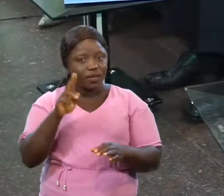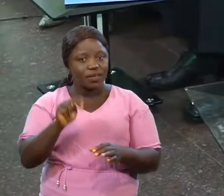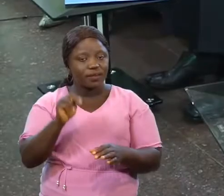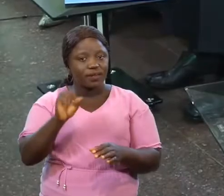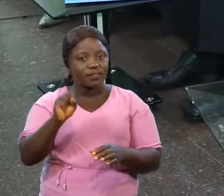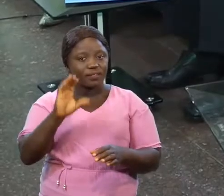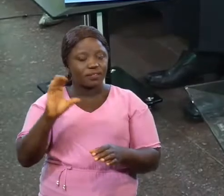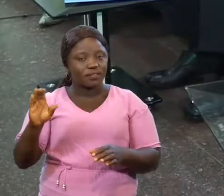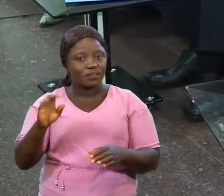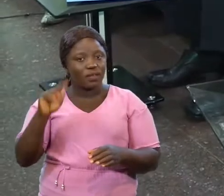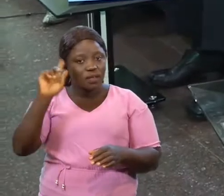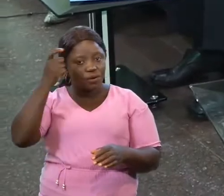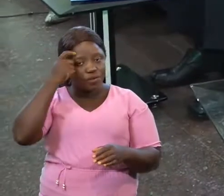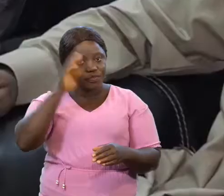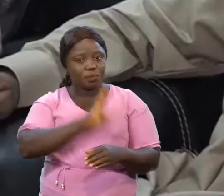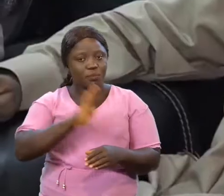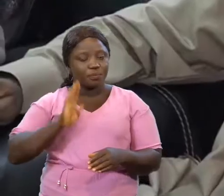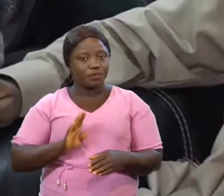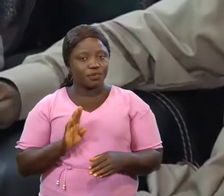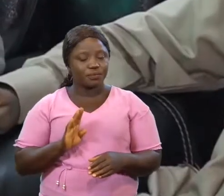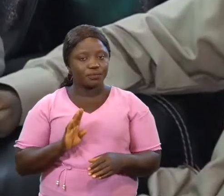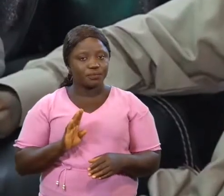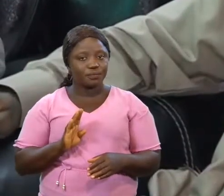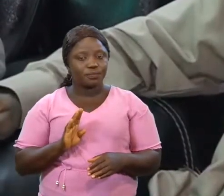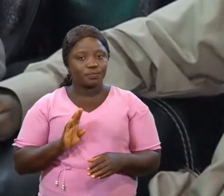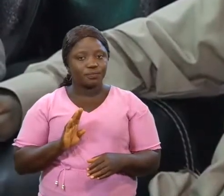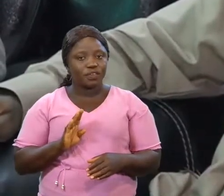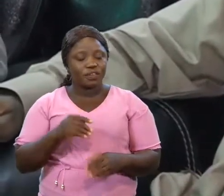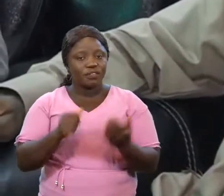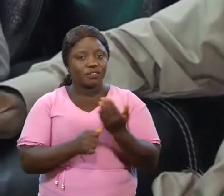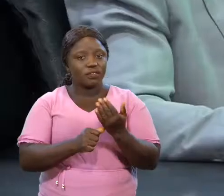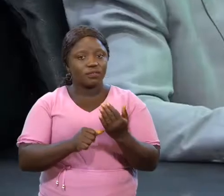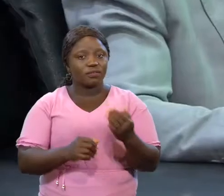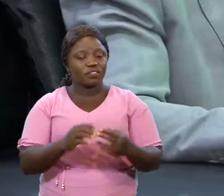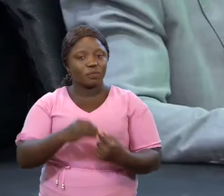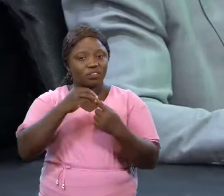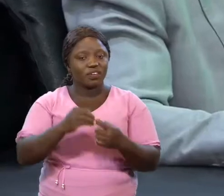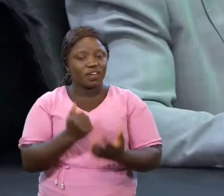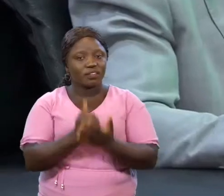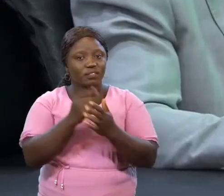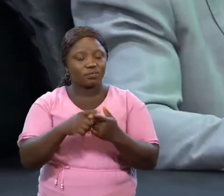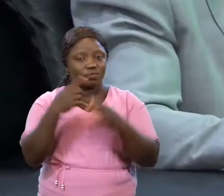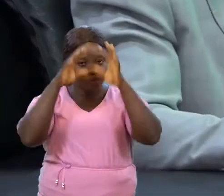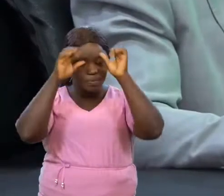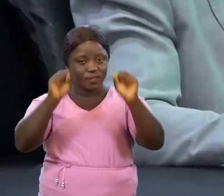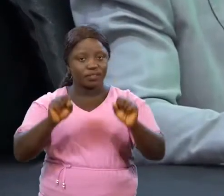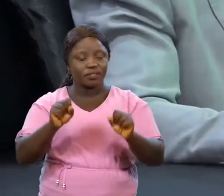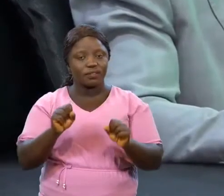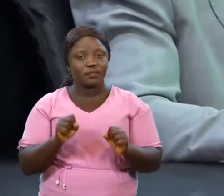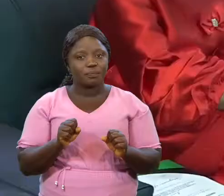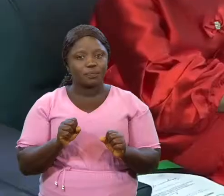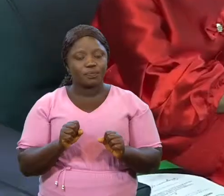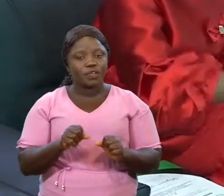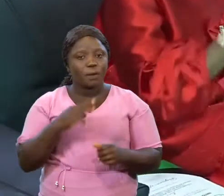Chairman, NSCC Governing Board, ABM Muhammadu Muhammad retired, Senior Special Assistant to the President,